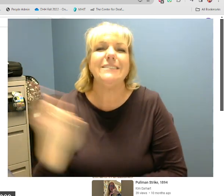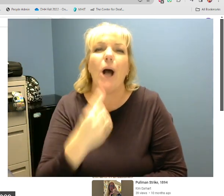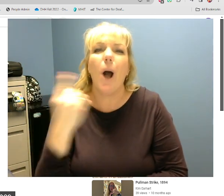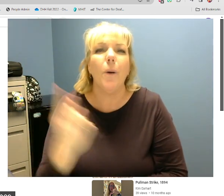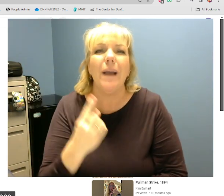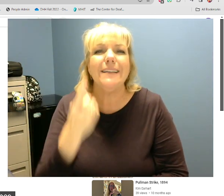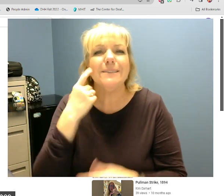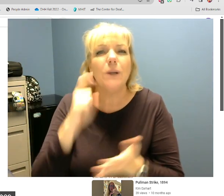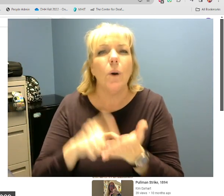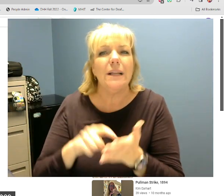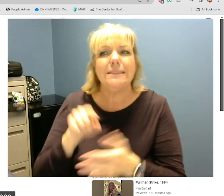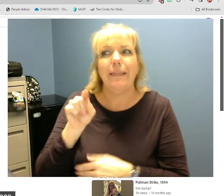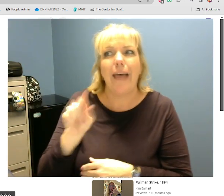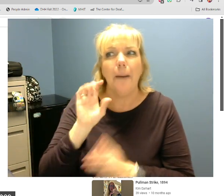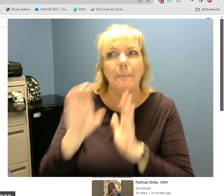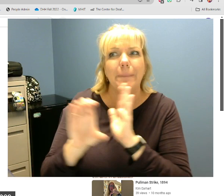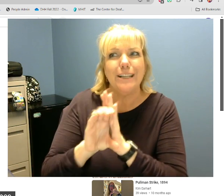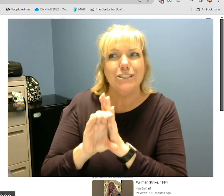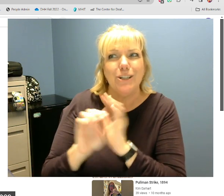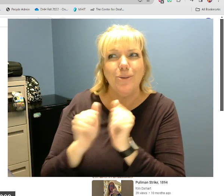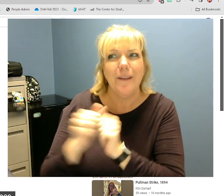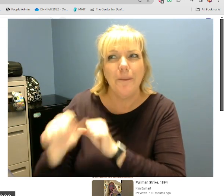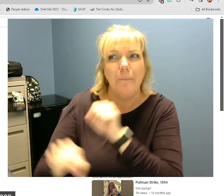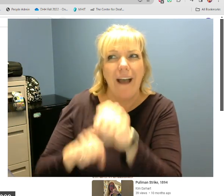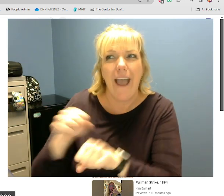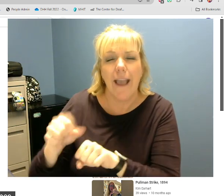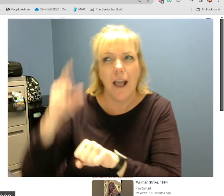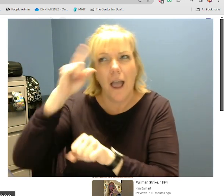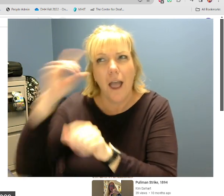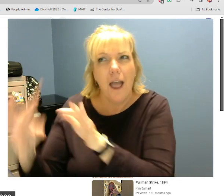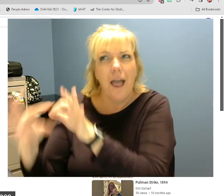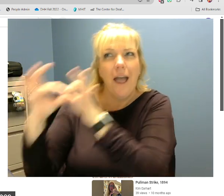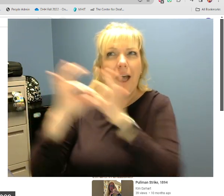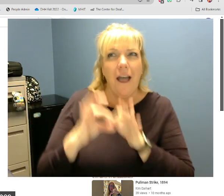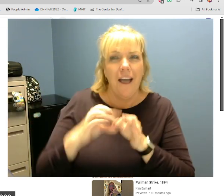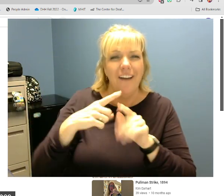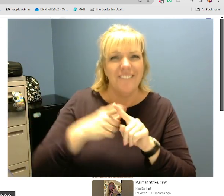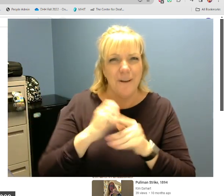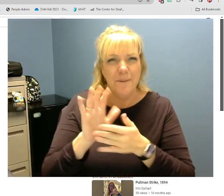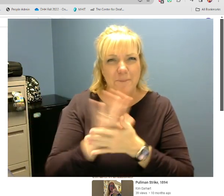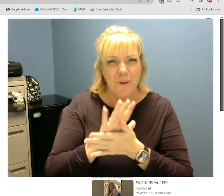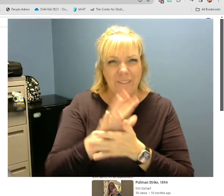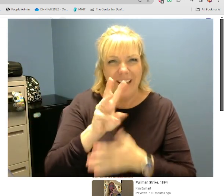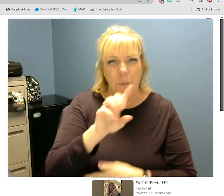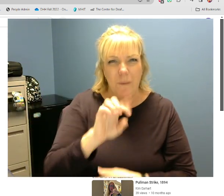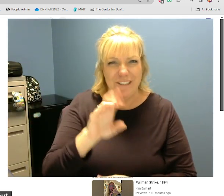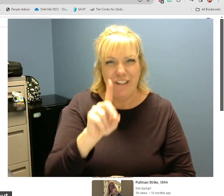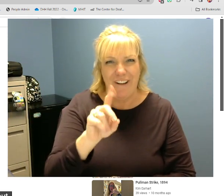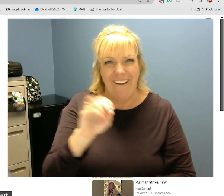Willard picture, sometimes they think about the bicycle in Wizard of Oz.